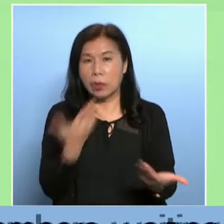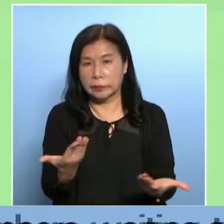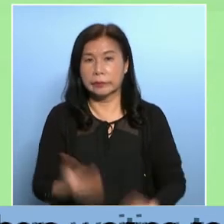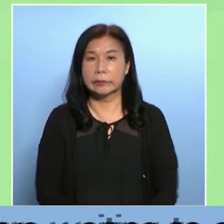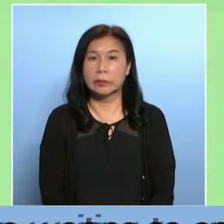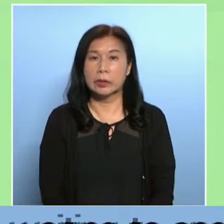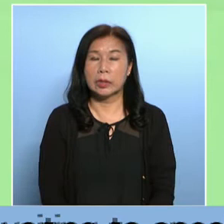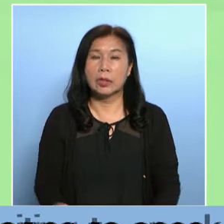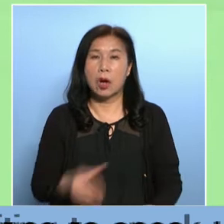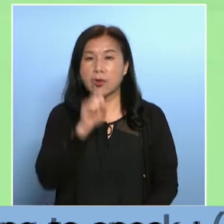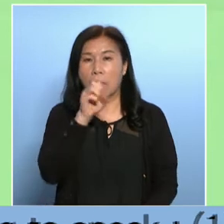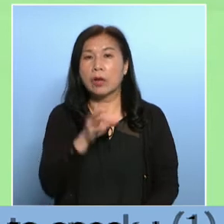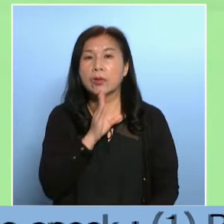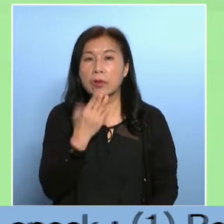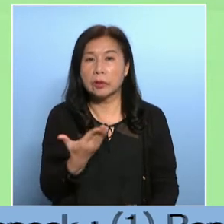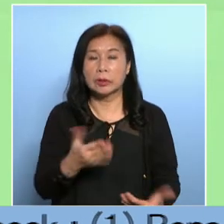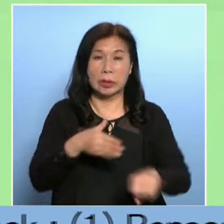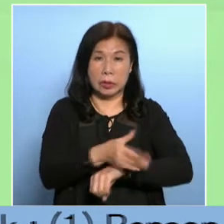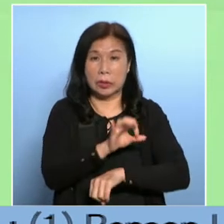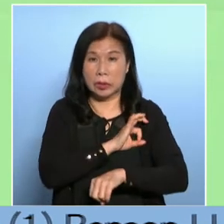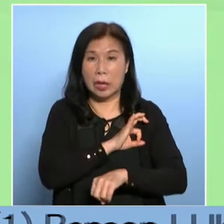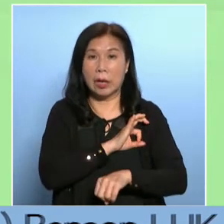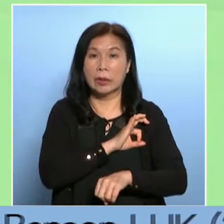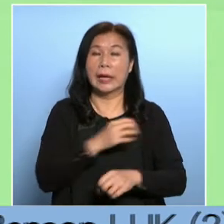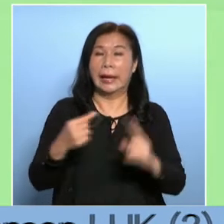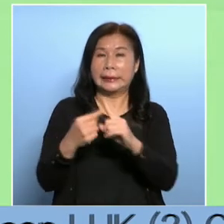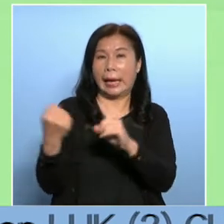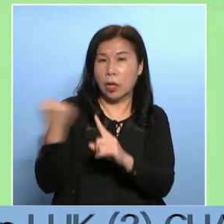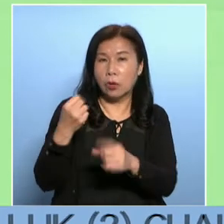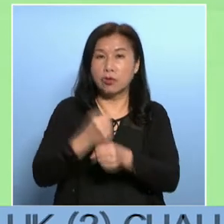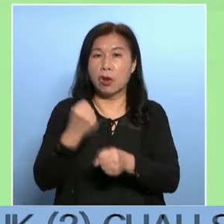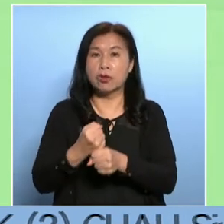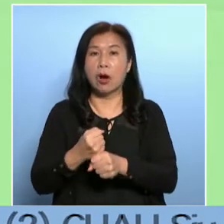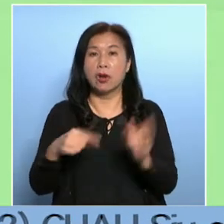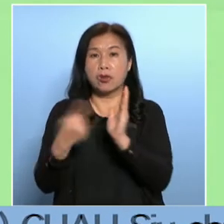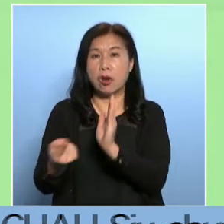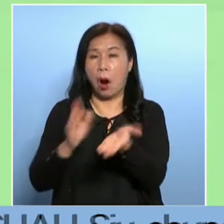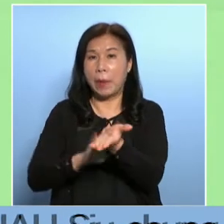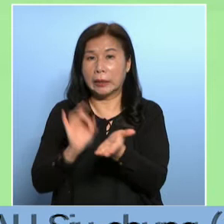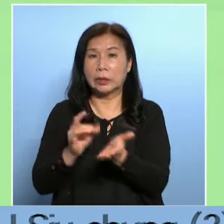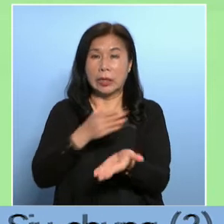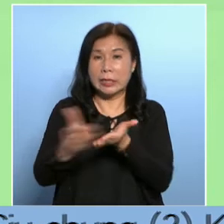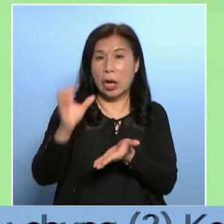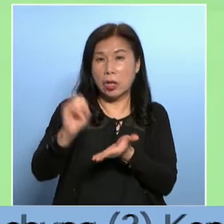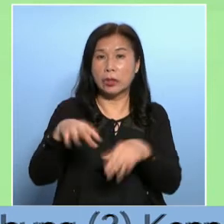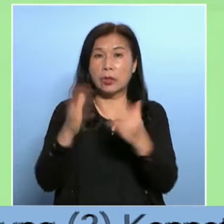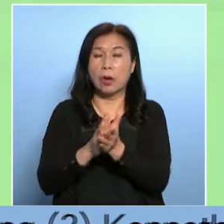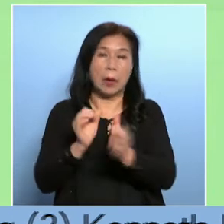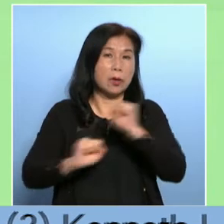rejuvenation were all wishful thinking. That whole society is spending so much resources